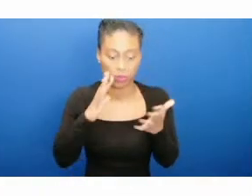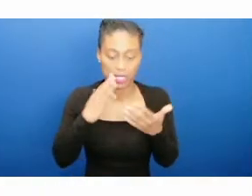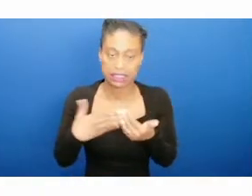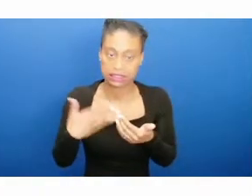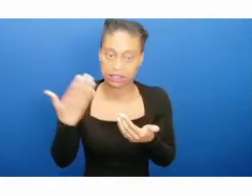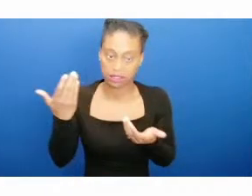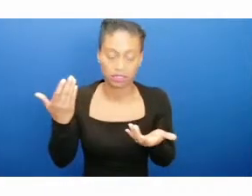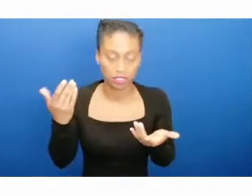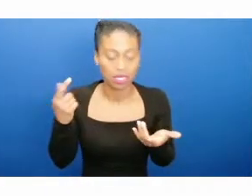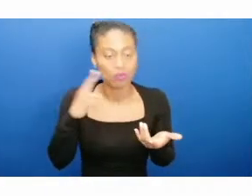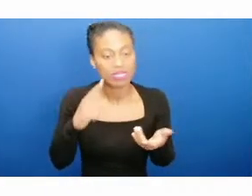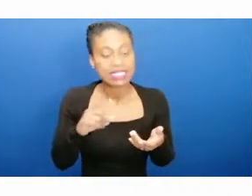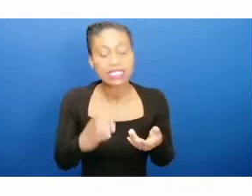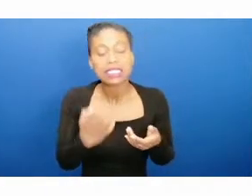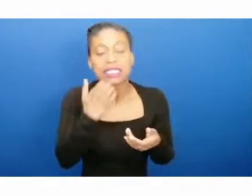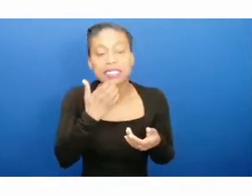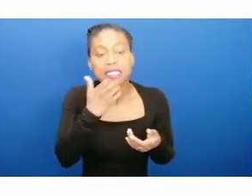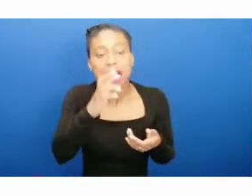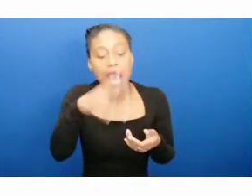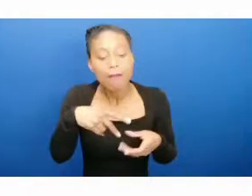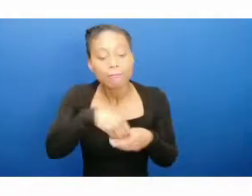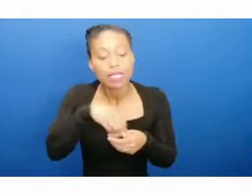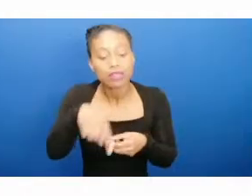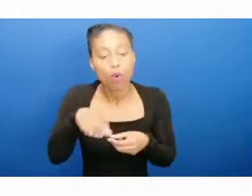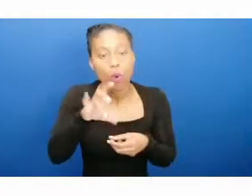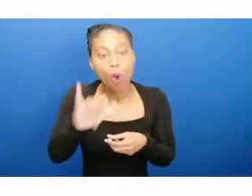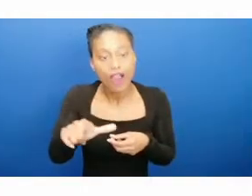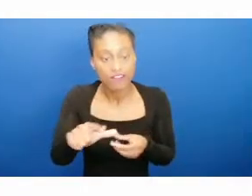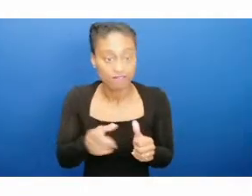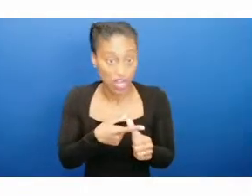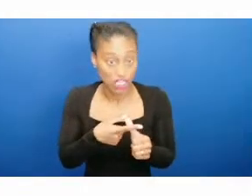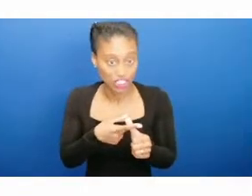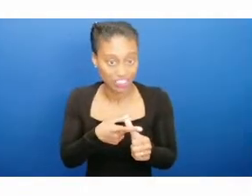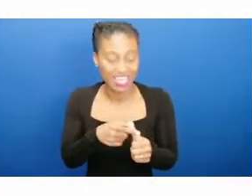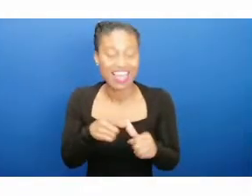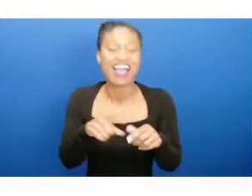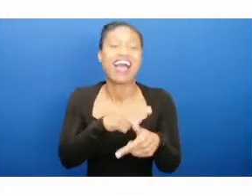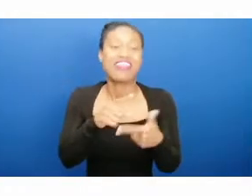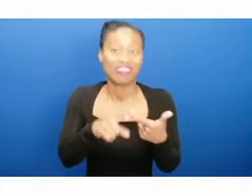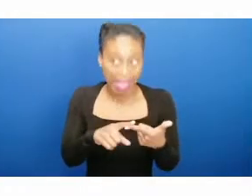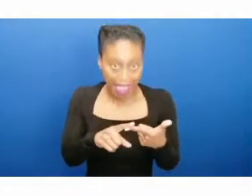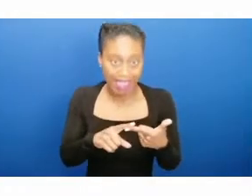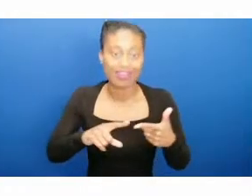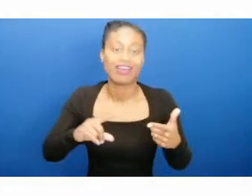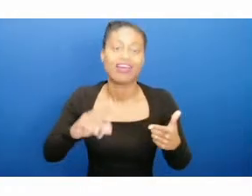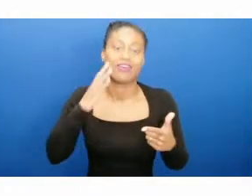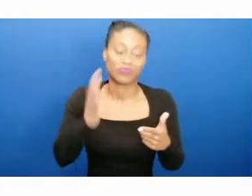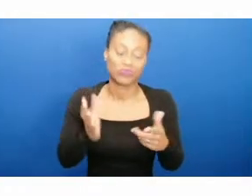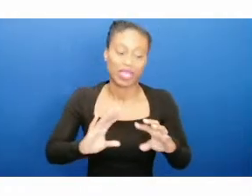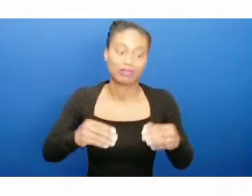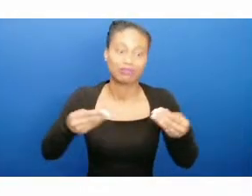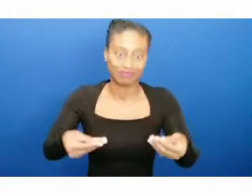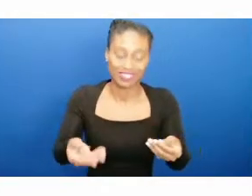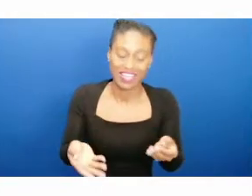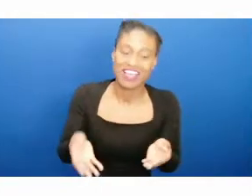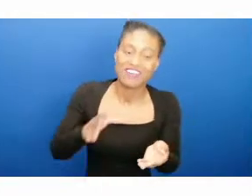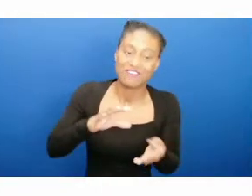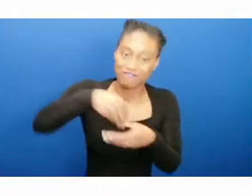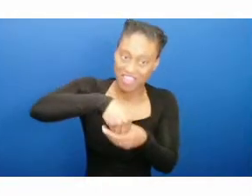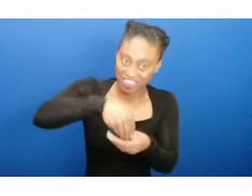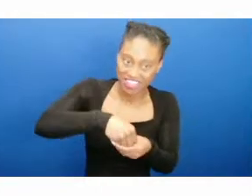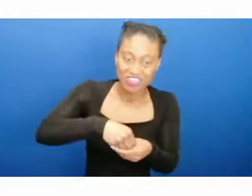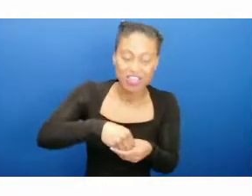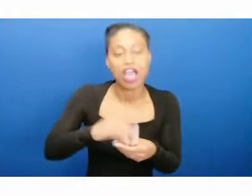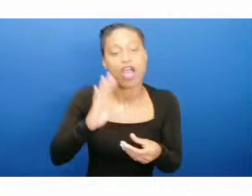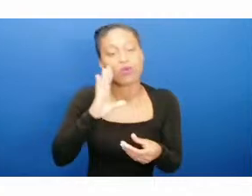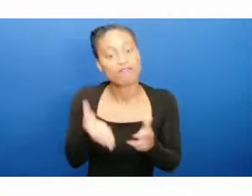needed to heat up a little bit in the oil that we just put in the pan before we put in our filling so that we can fold them over and get a nice crisp on